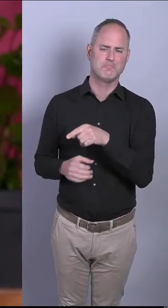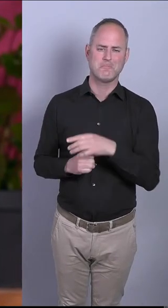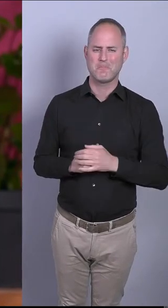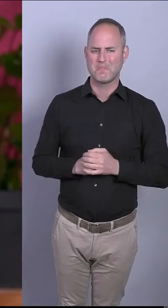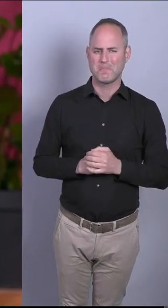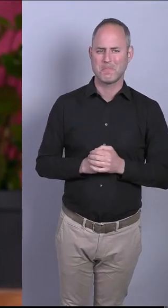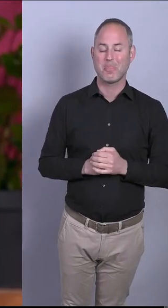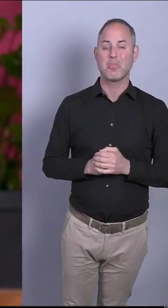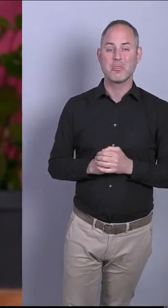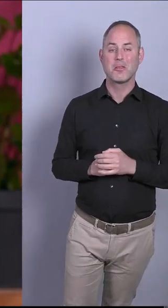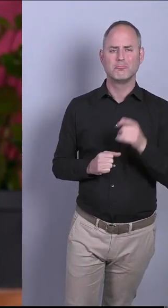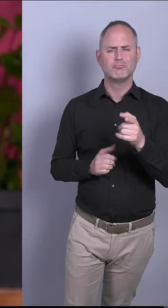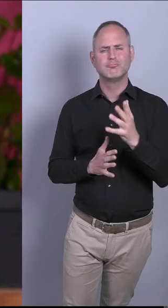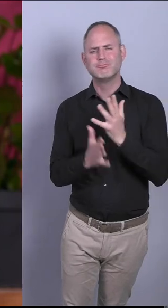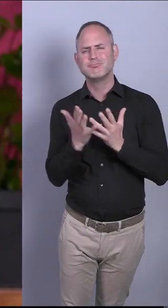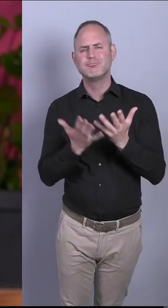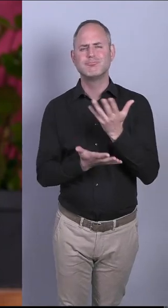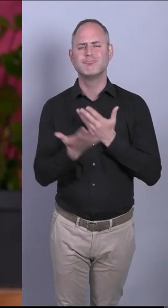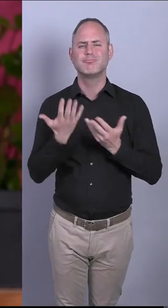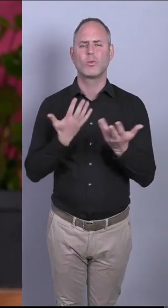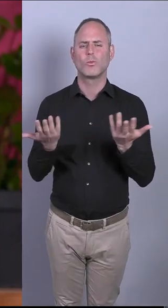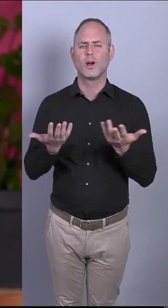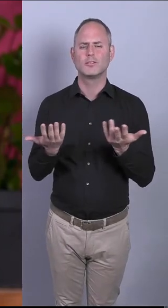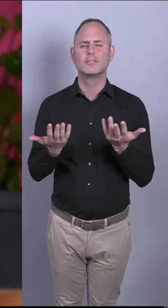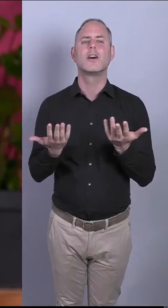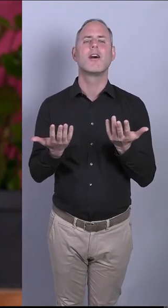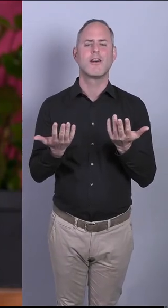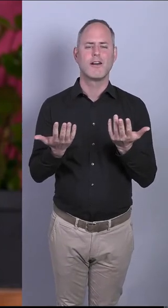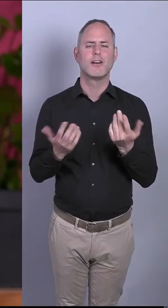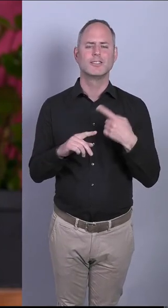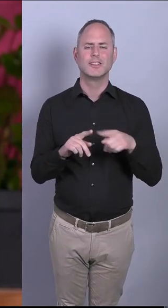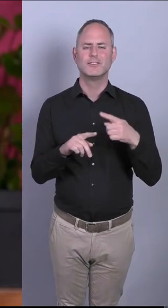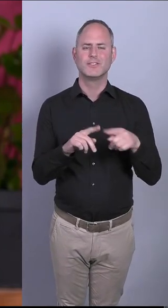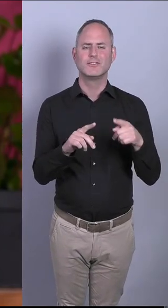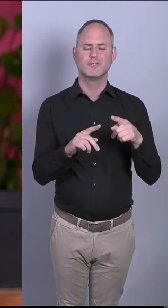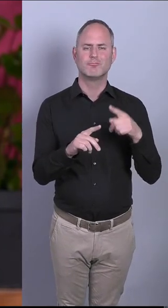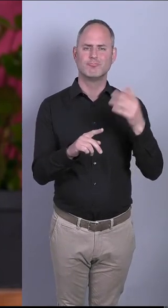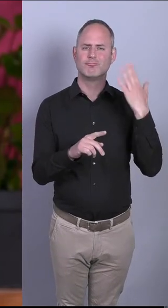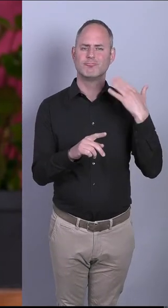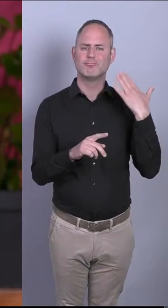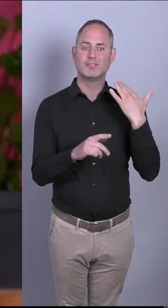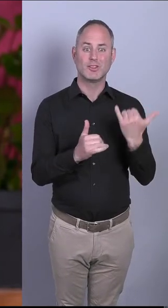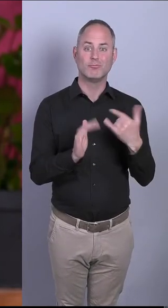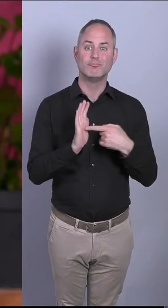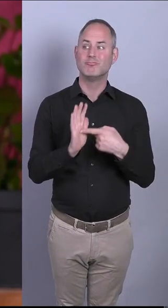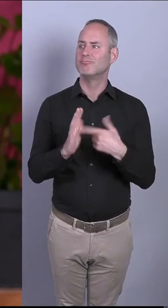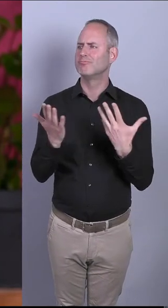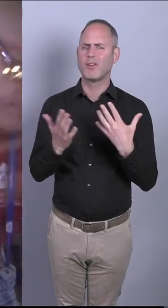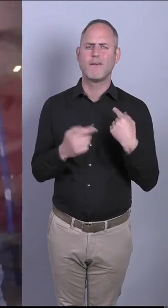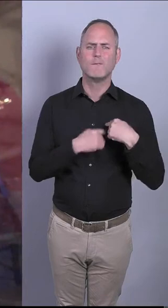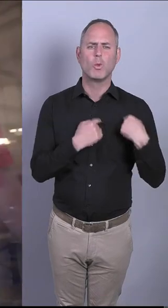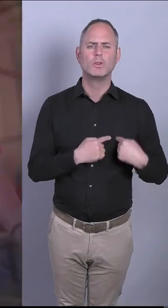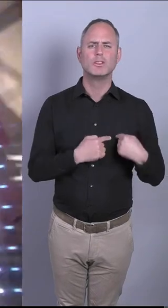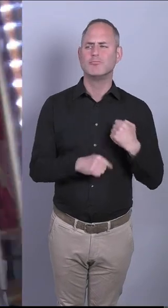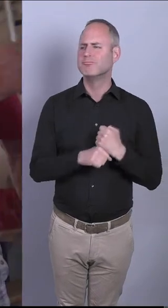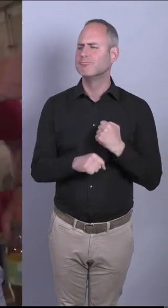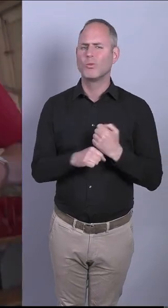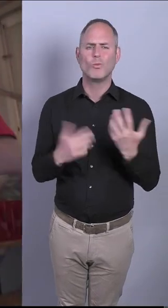already heard about all the different roles, and we'll have a quick look at the volunteer tandems and their roles.